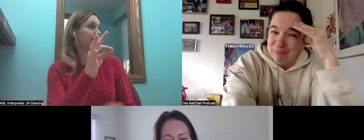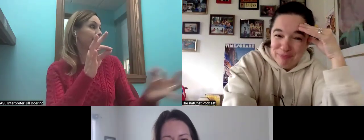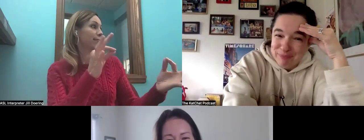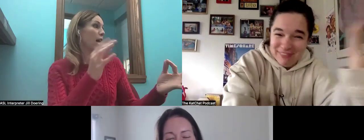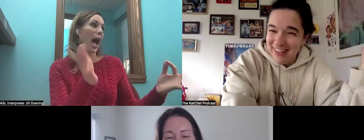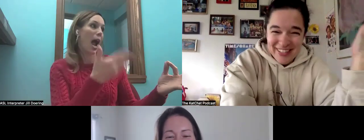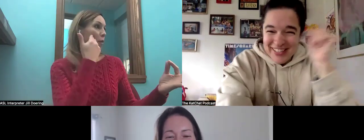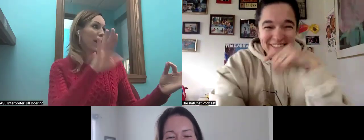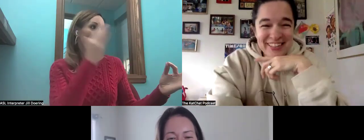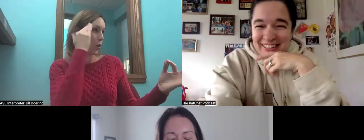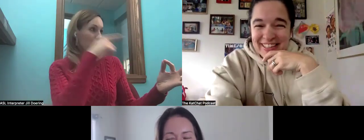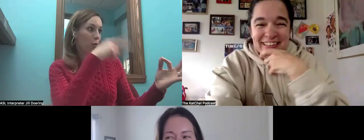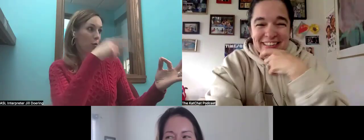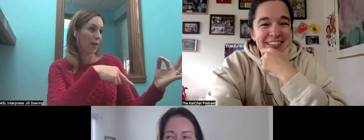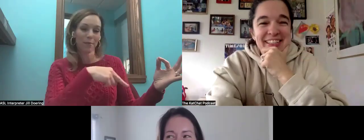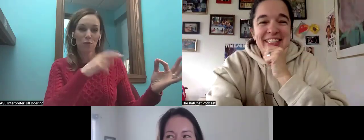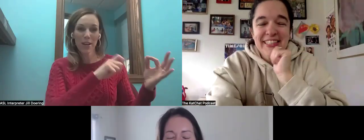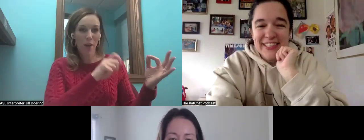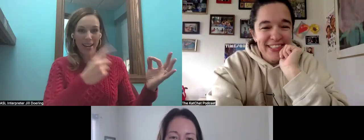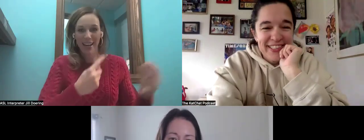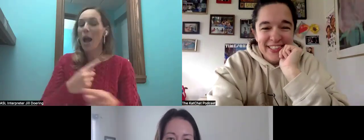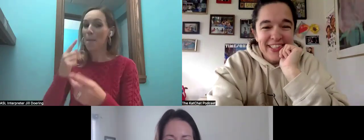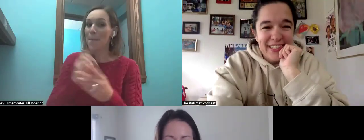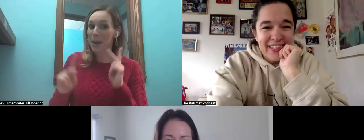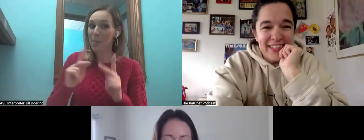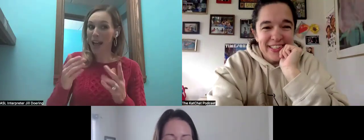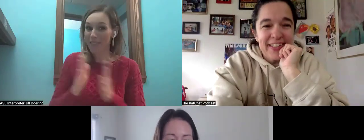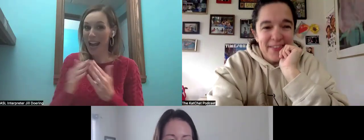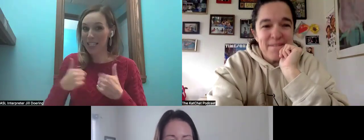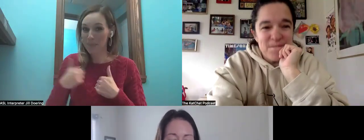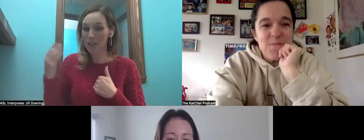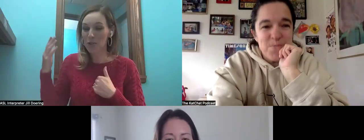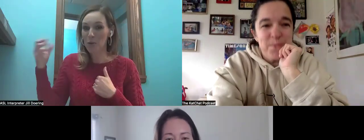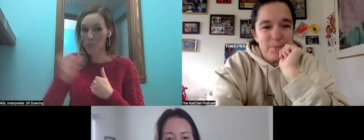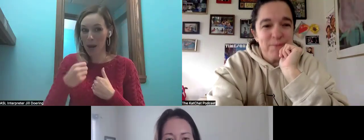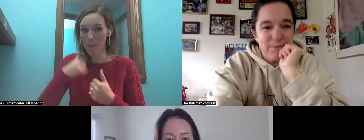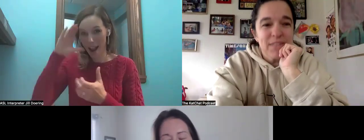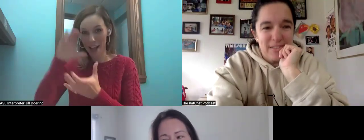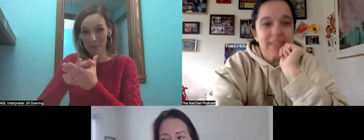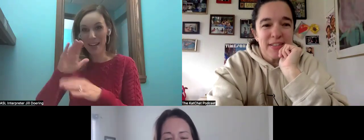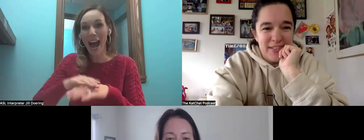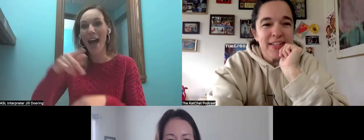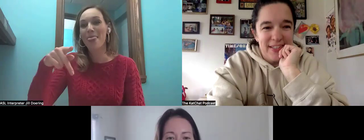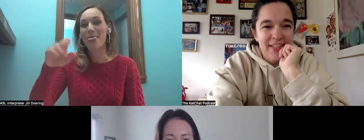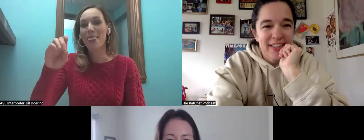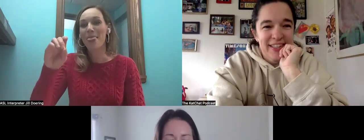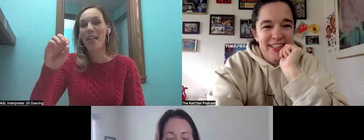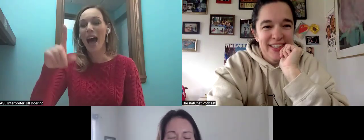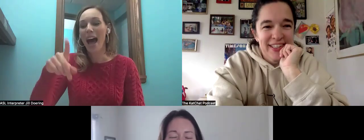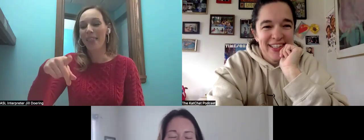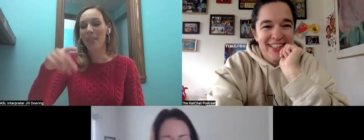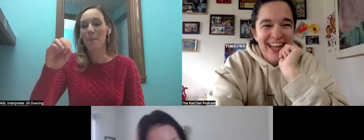go. People have asked me to bring him onto the podcast recording so they can listen to his